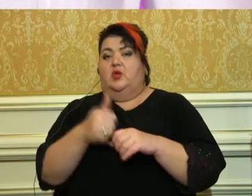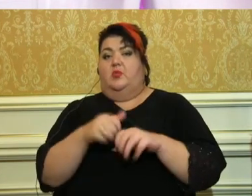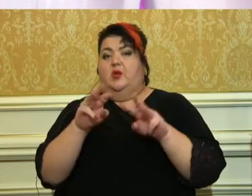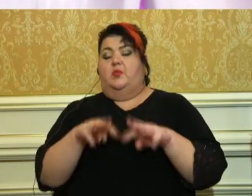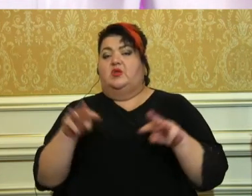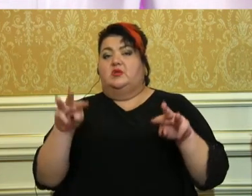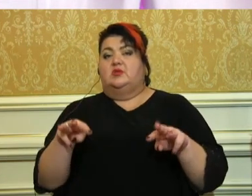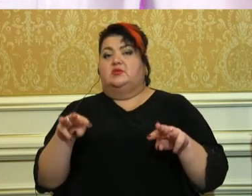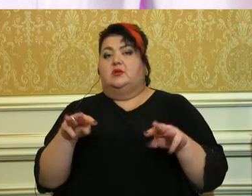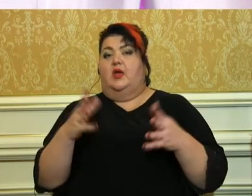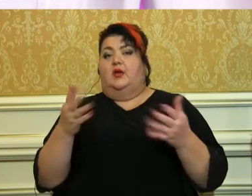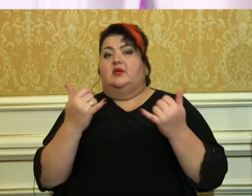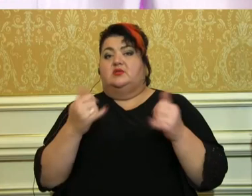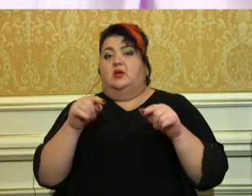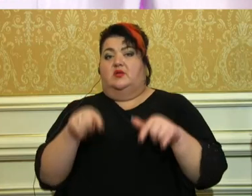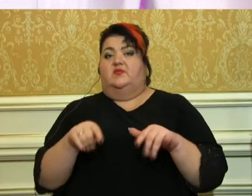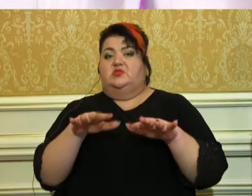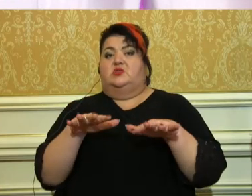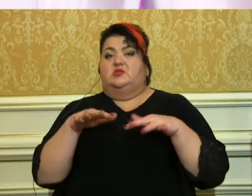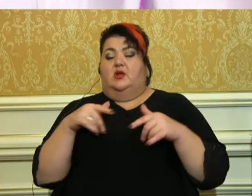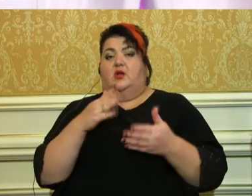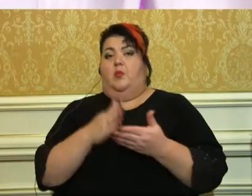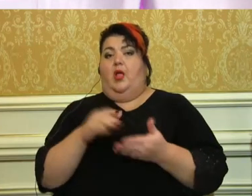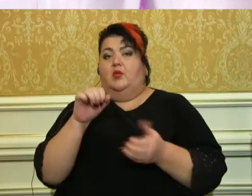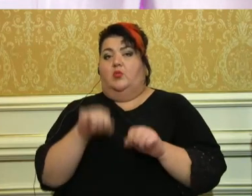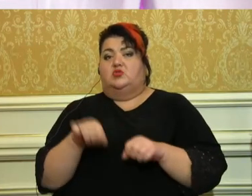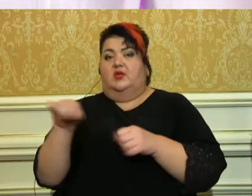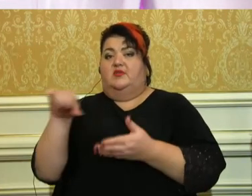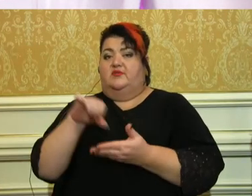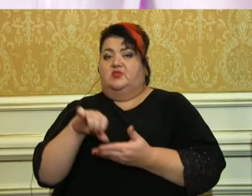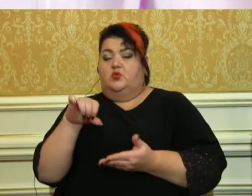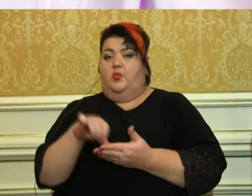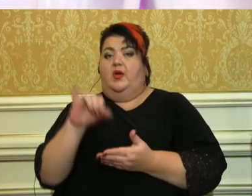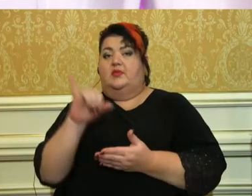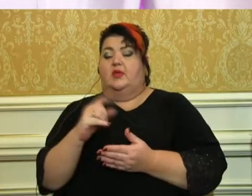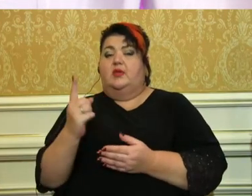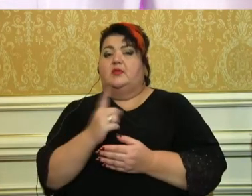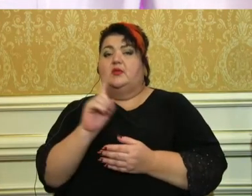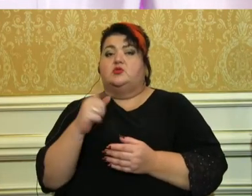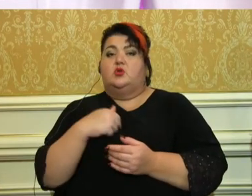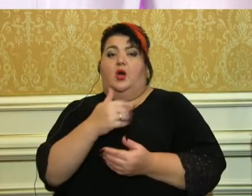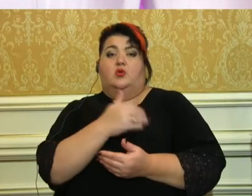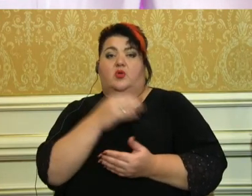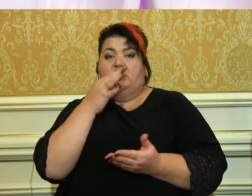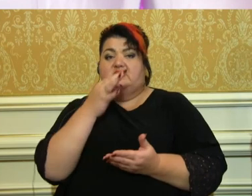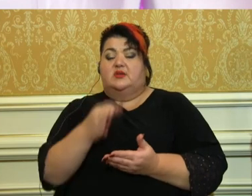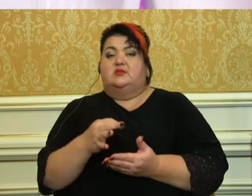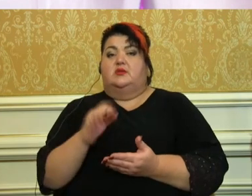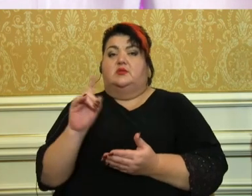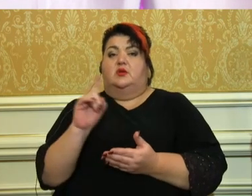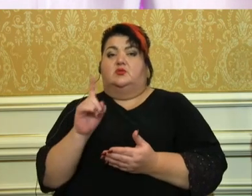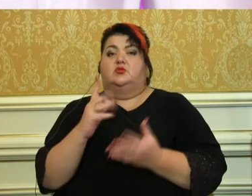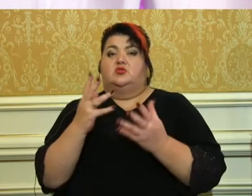deputy minister, Ivana Klimpuštinzadeh, who is present here, and she had the opportunity to speak to the audience. And I would like to